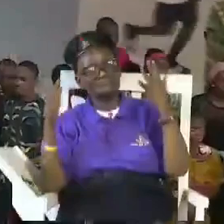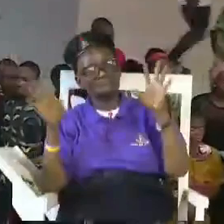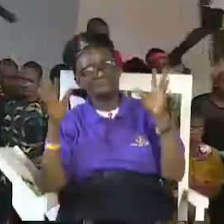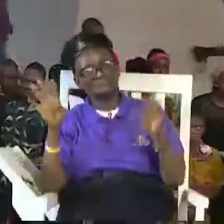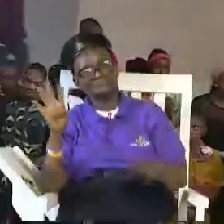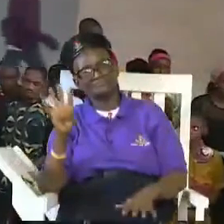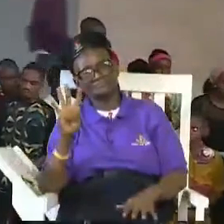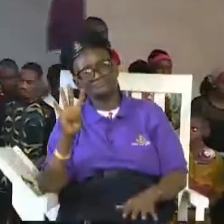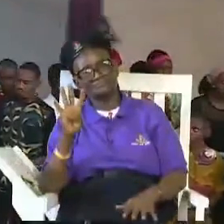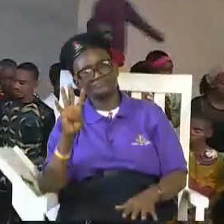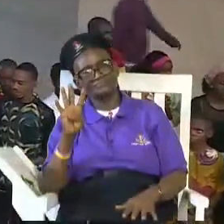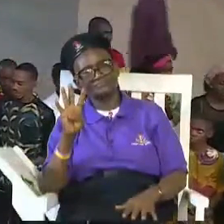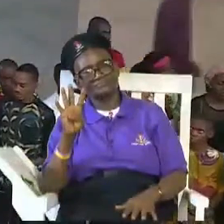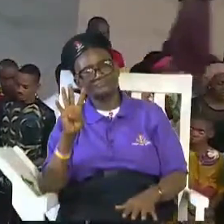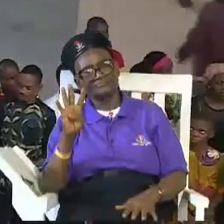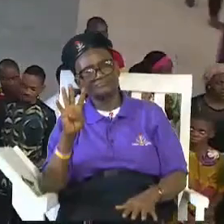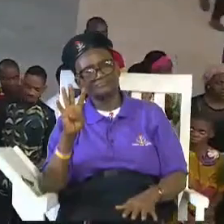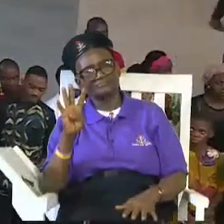four.